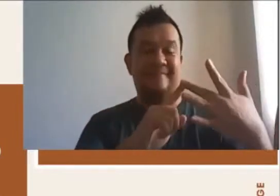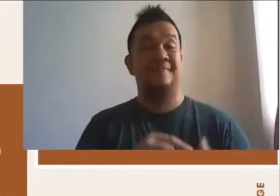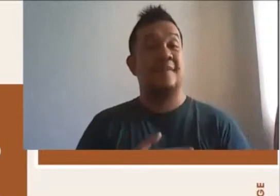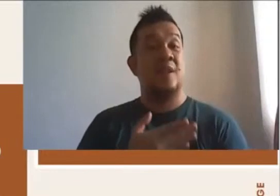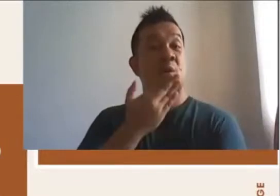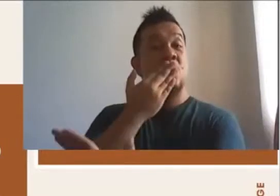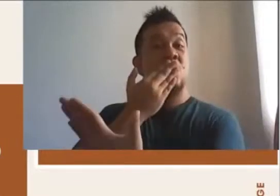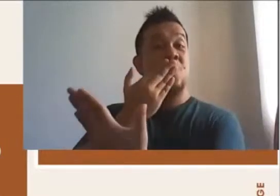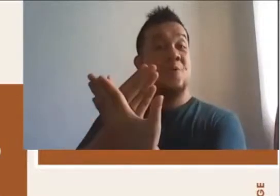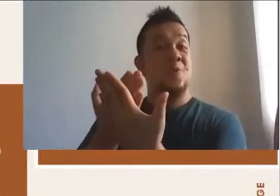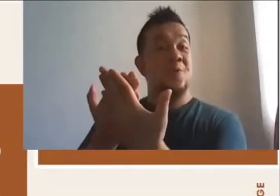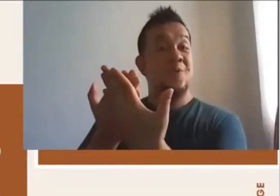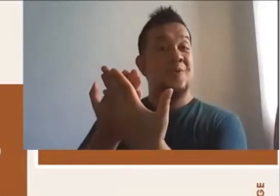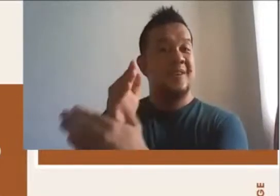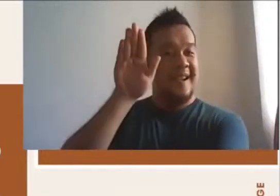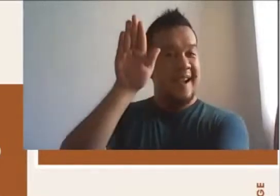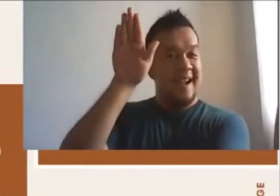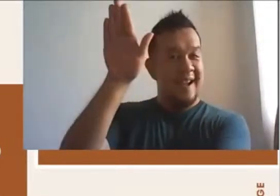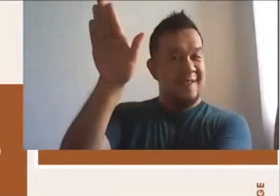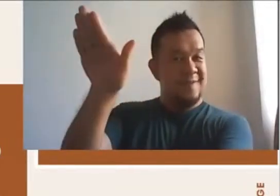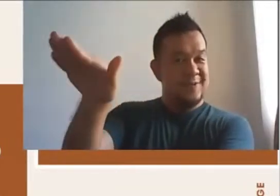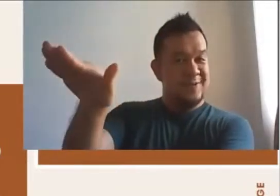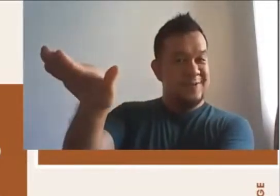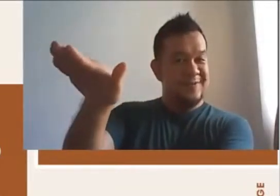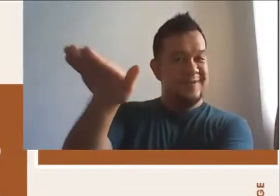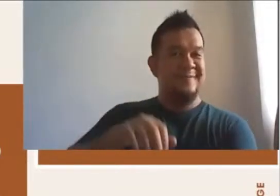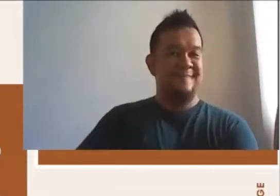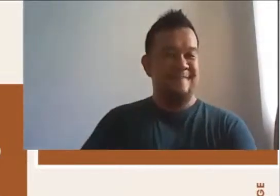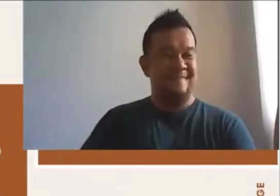Good afternoon.